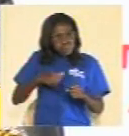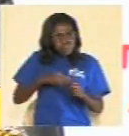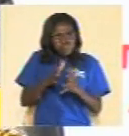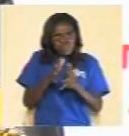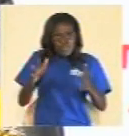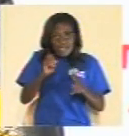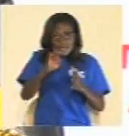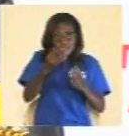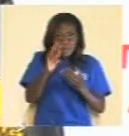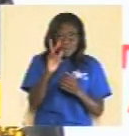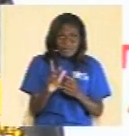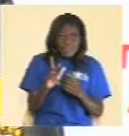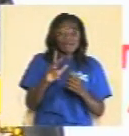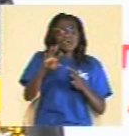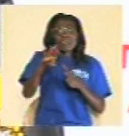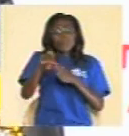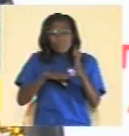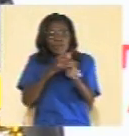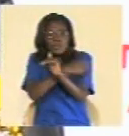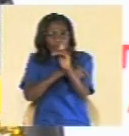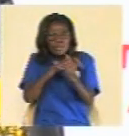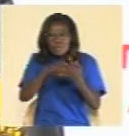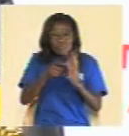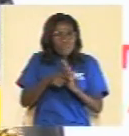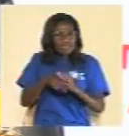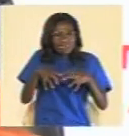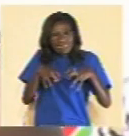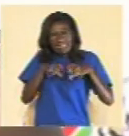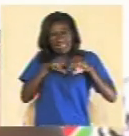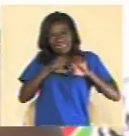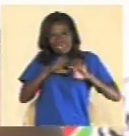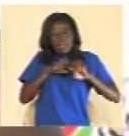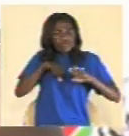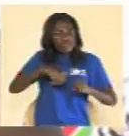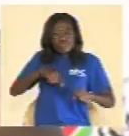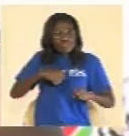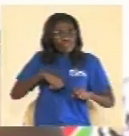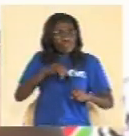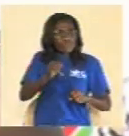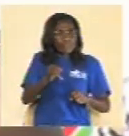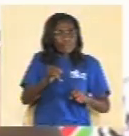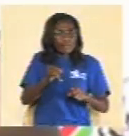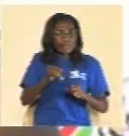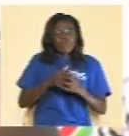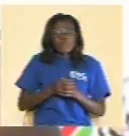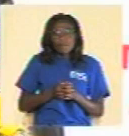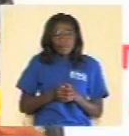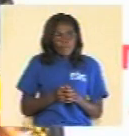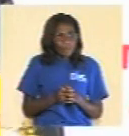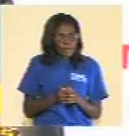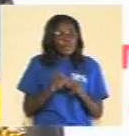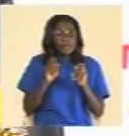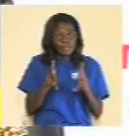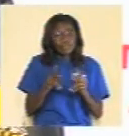so worse. And a lot of pictures that we see of patients with leprosy, it's a late manifestation of leprosy.